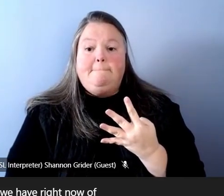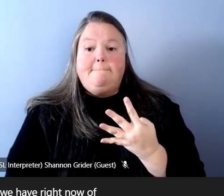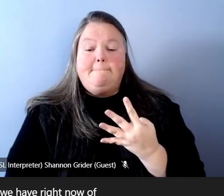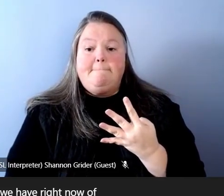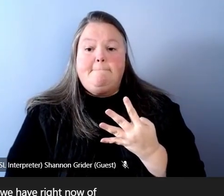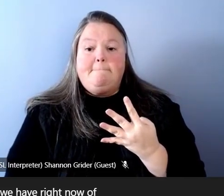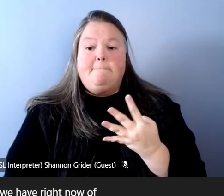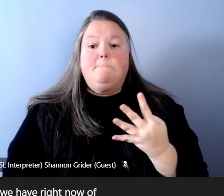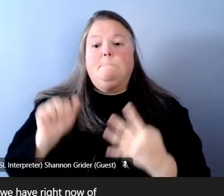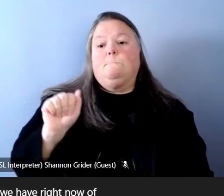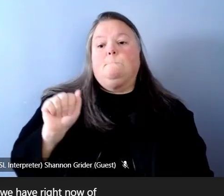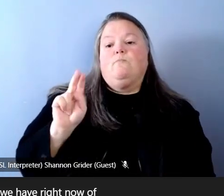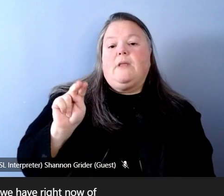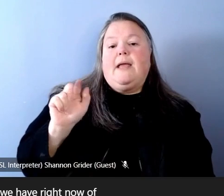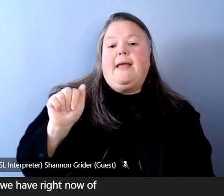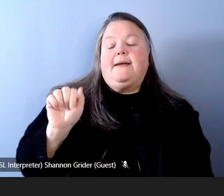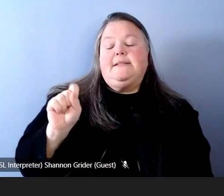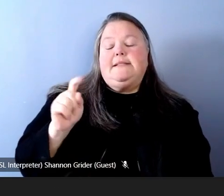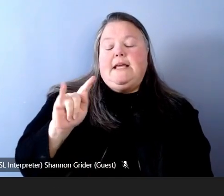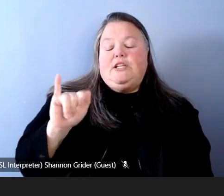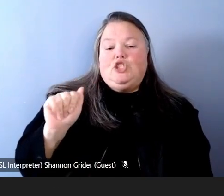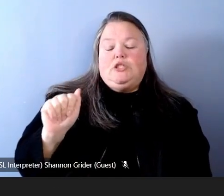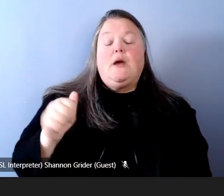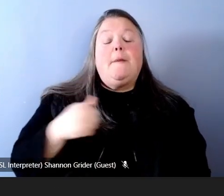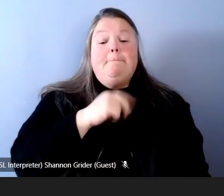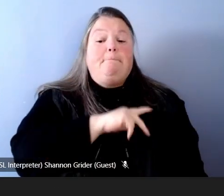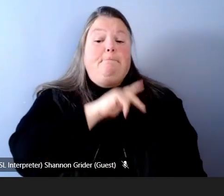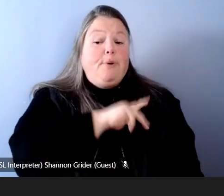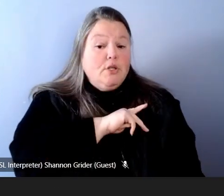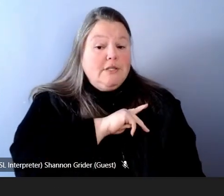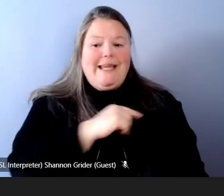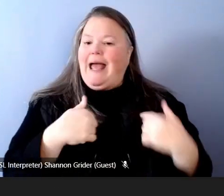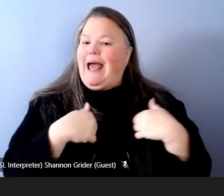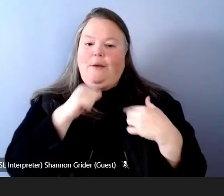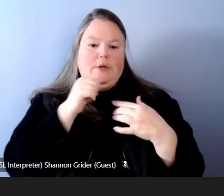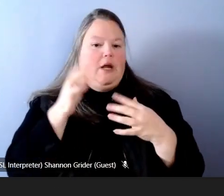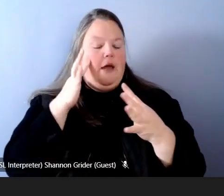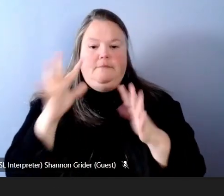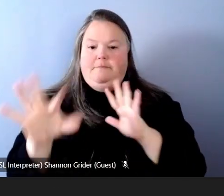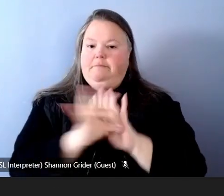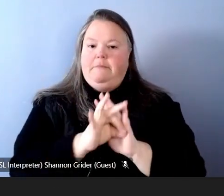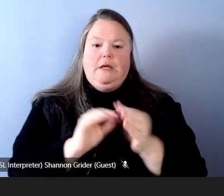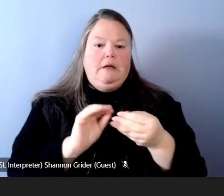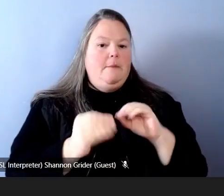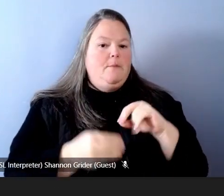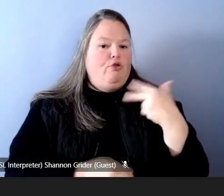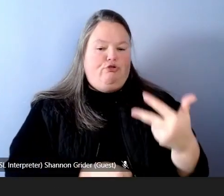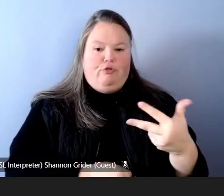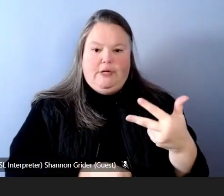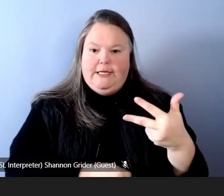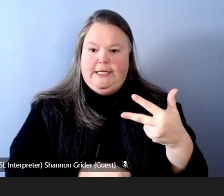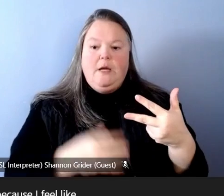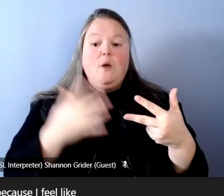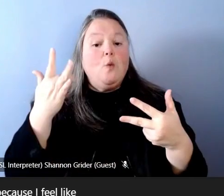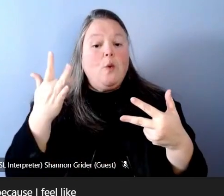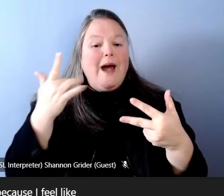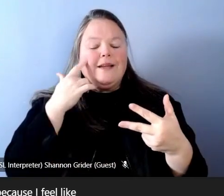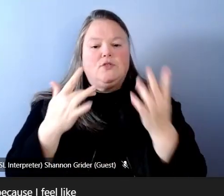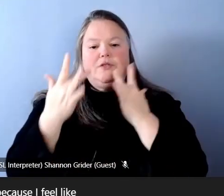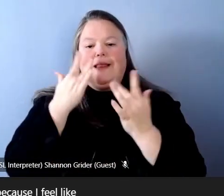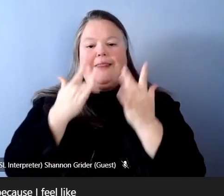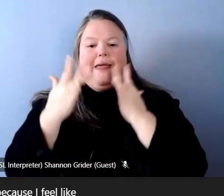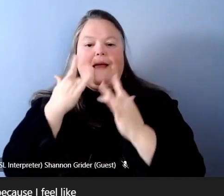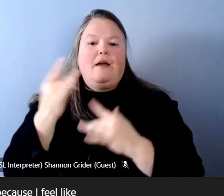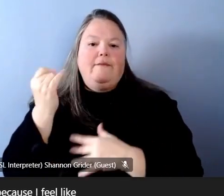Personally, I would not choose 3 just because I feel like there's a lack of information,